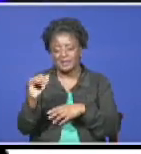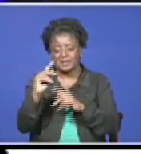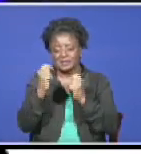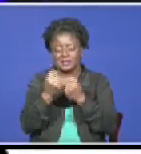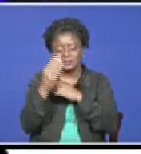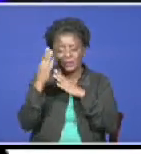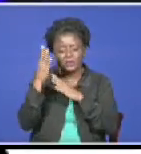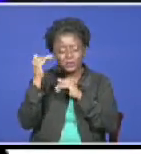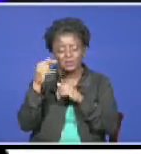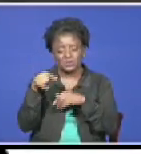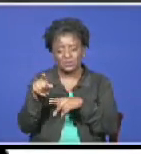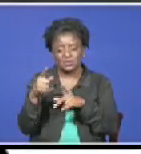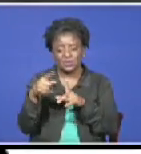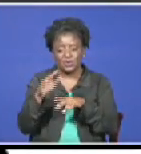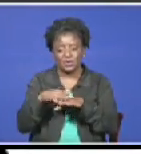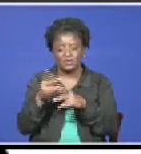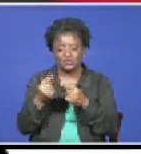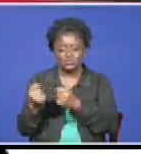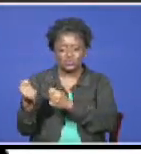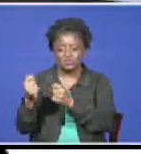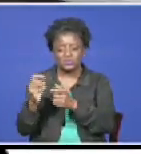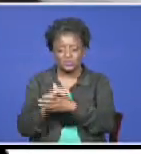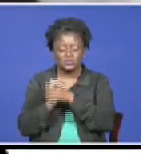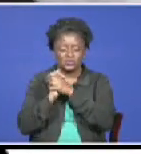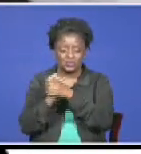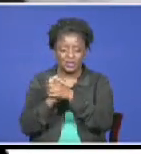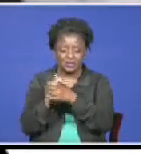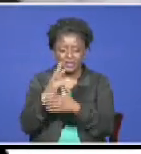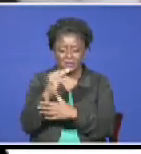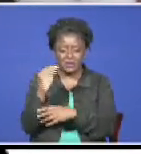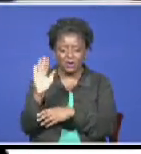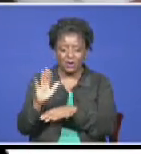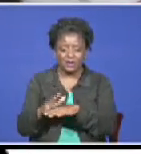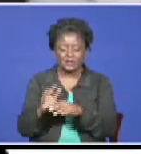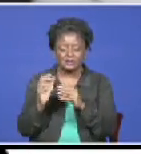to cheer them on. Jiminita Swain, ZNS Network News.